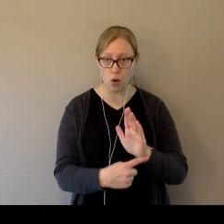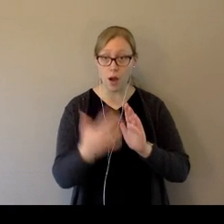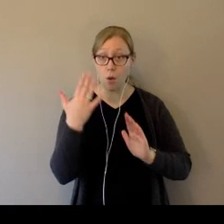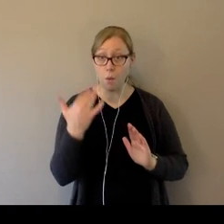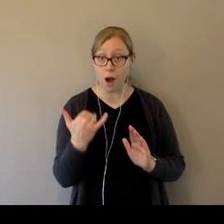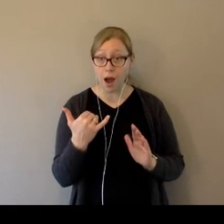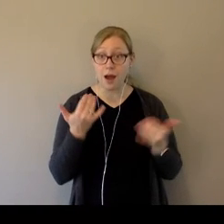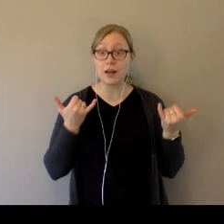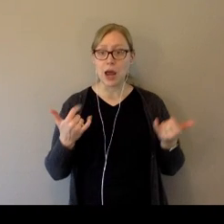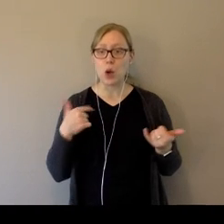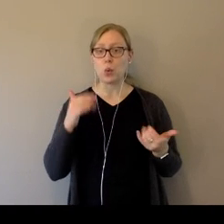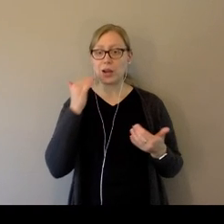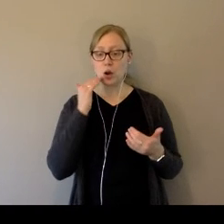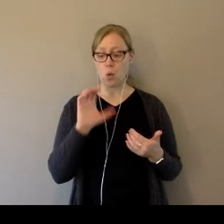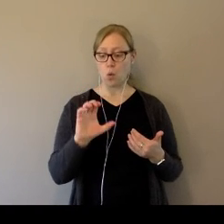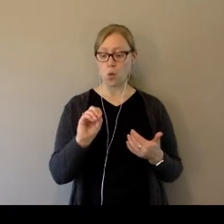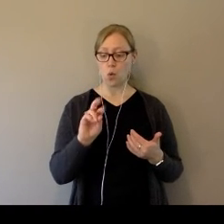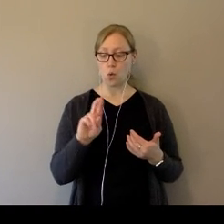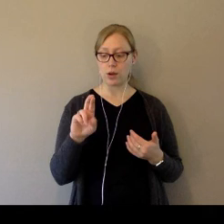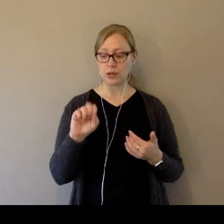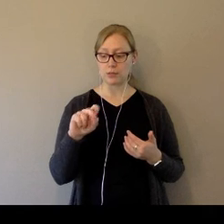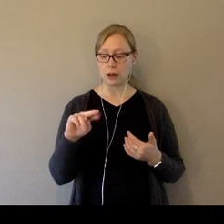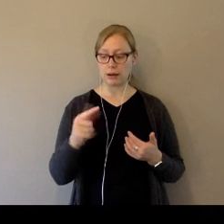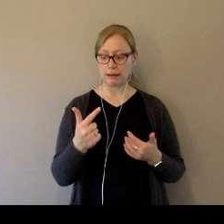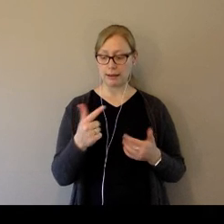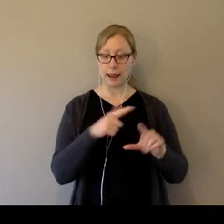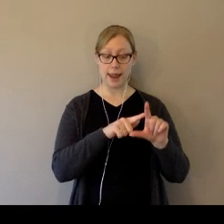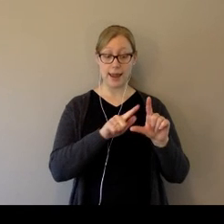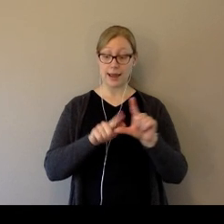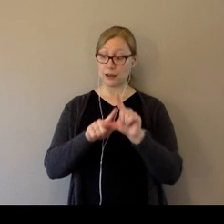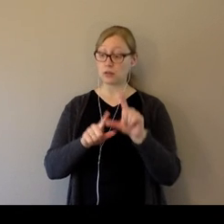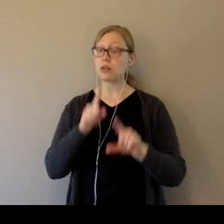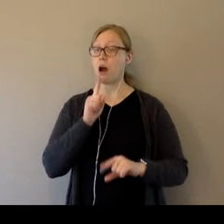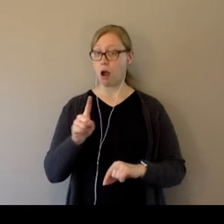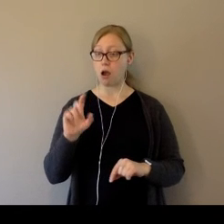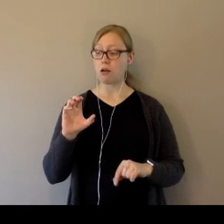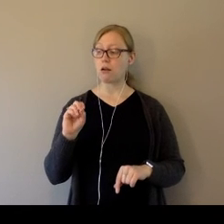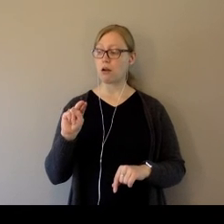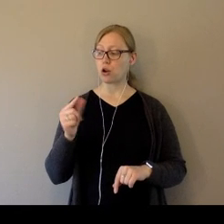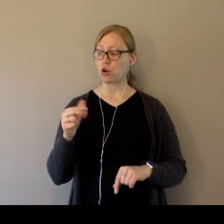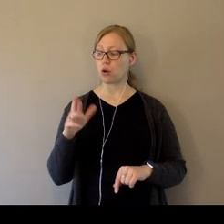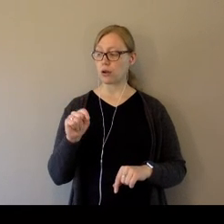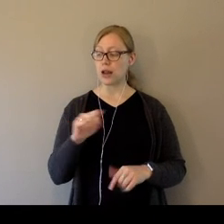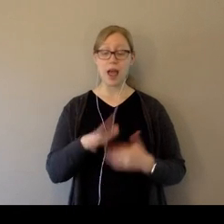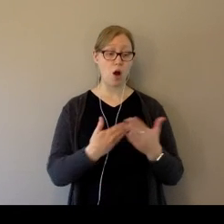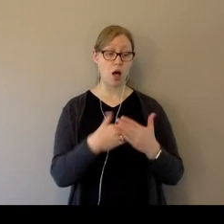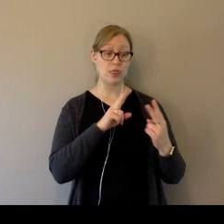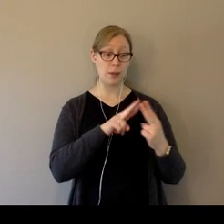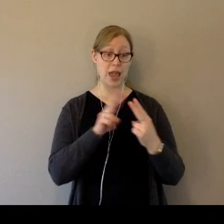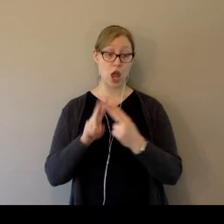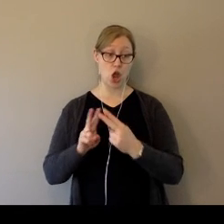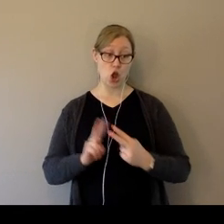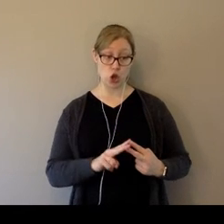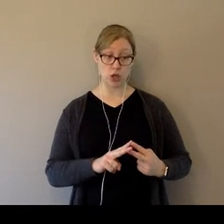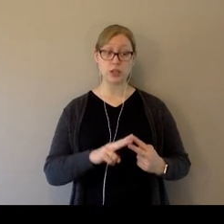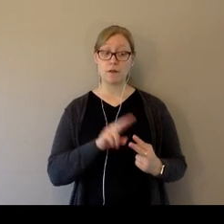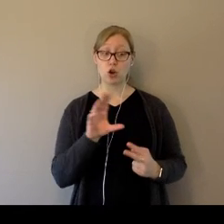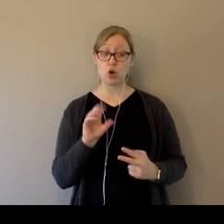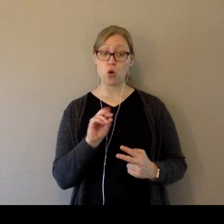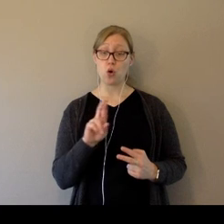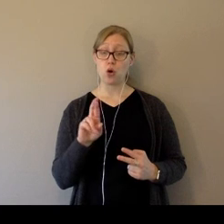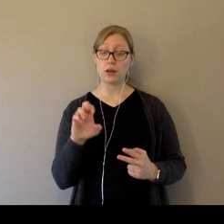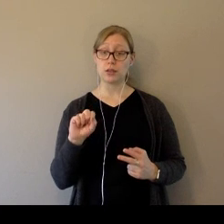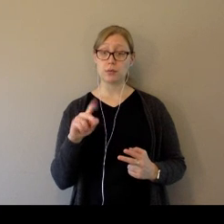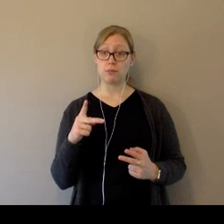the corresponding angles are congruent and all of the pairs of corresponding sides are in proportion. So we can